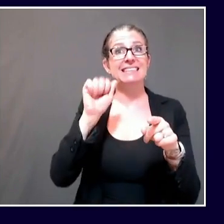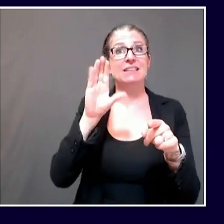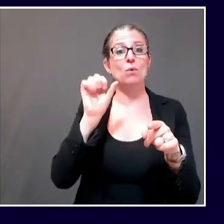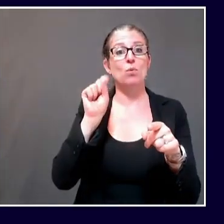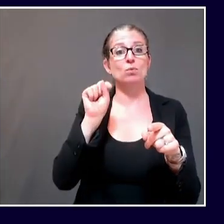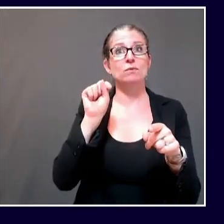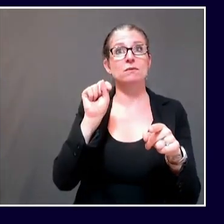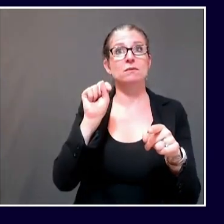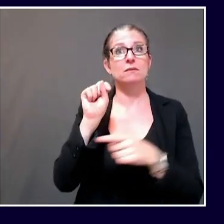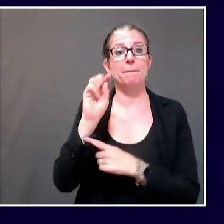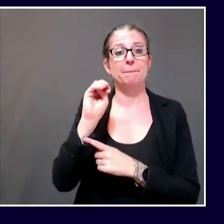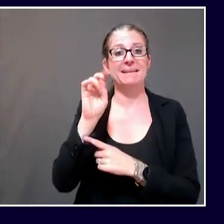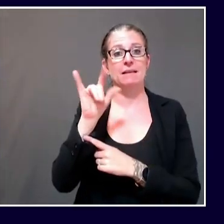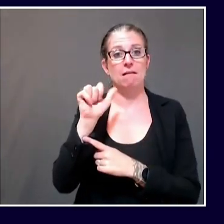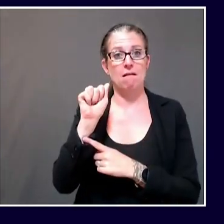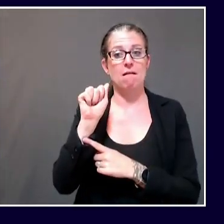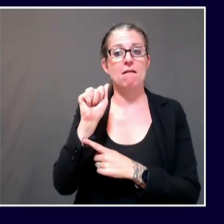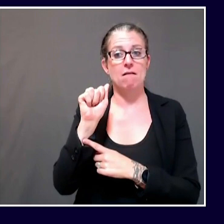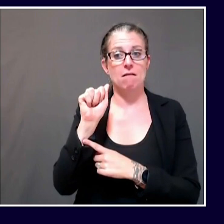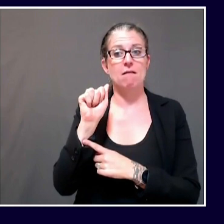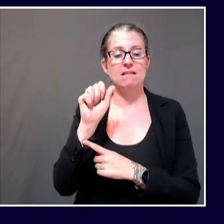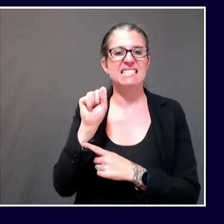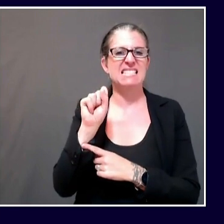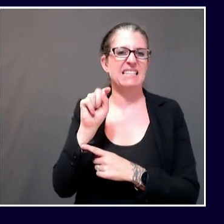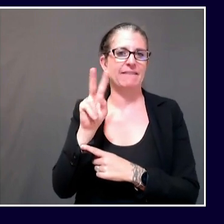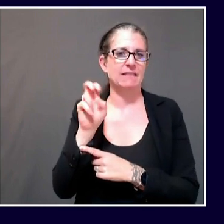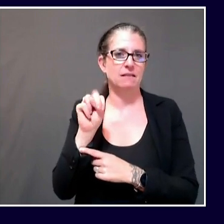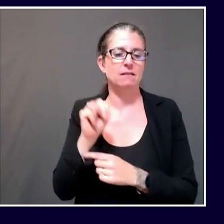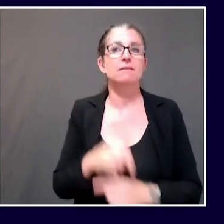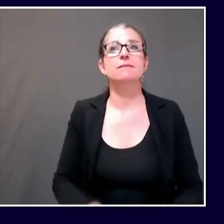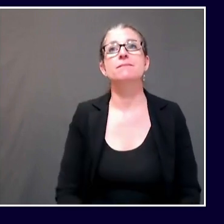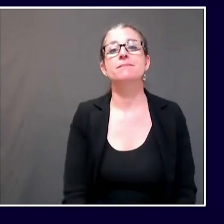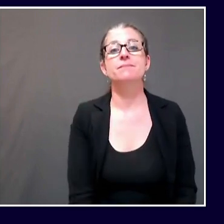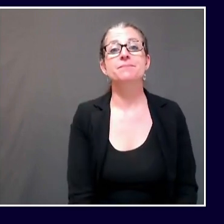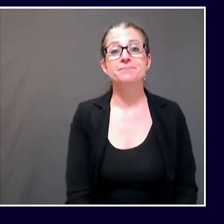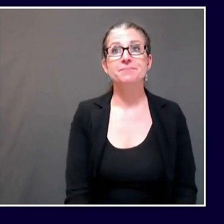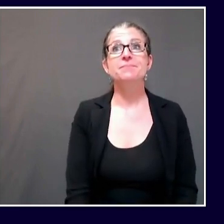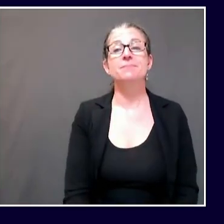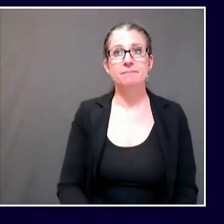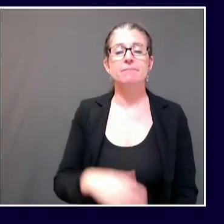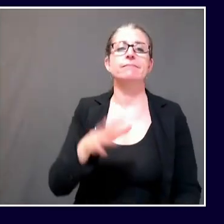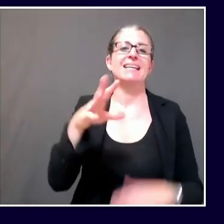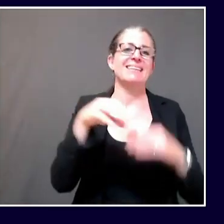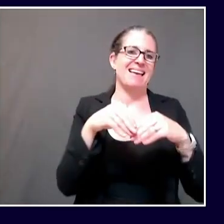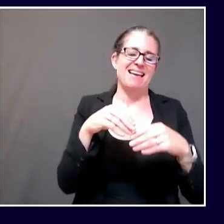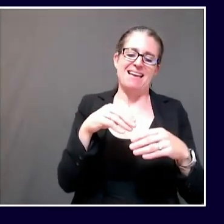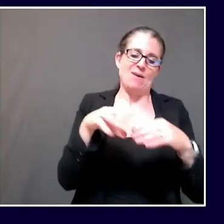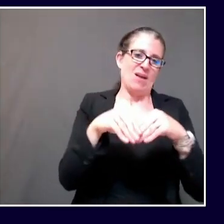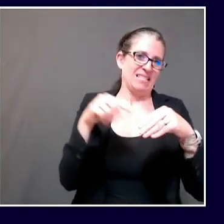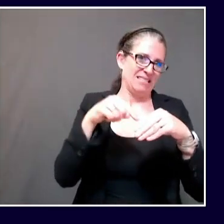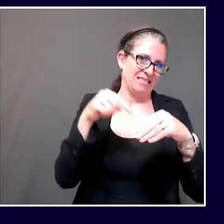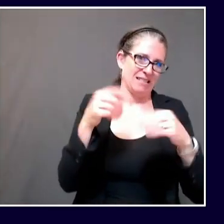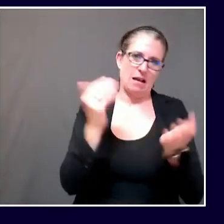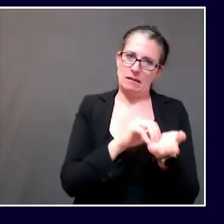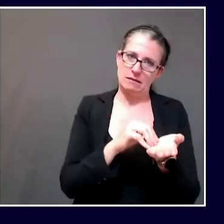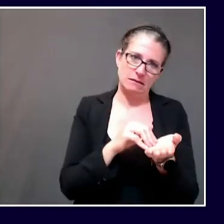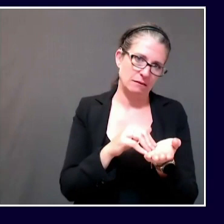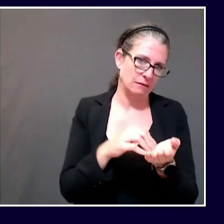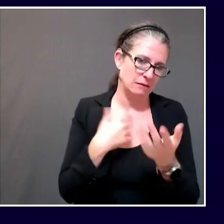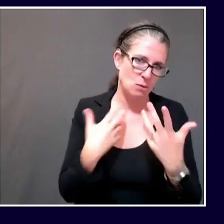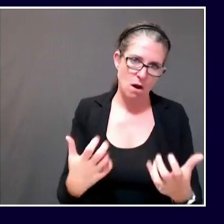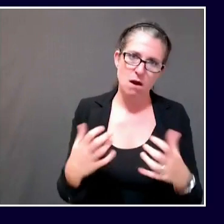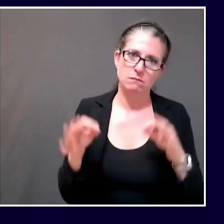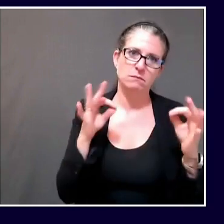I have another question about the wedding-related enforcement. We've heard a fair amount about the wedding